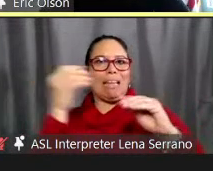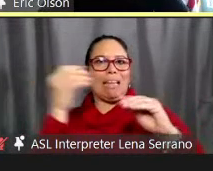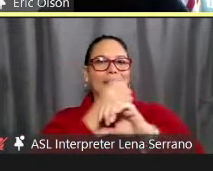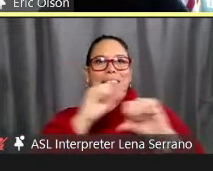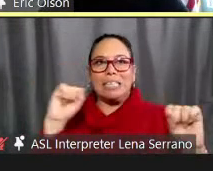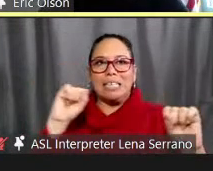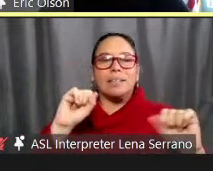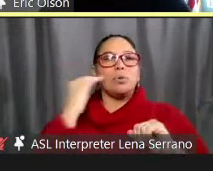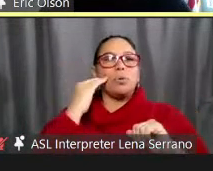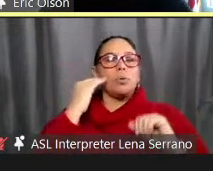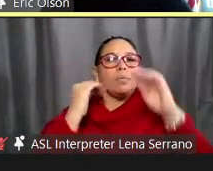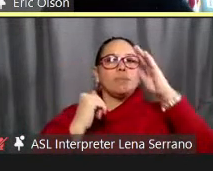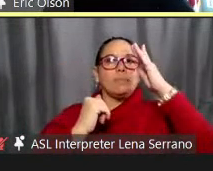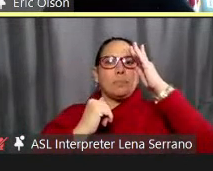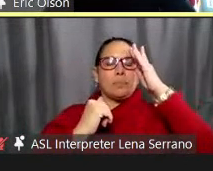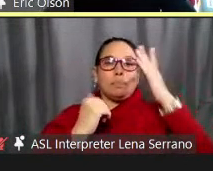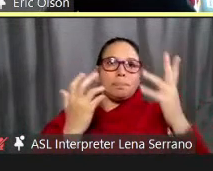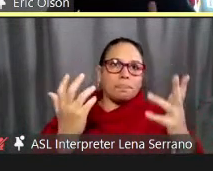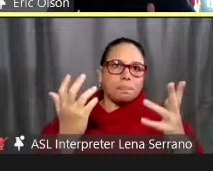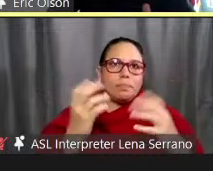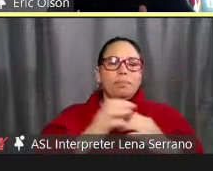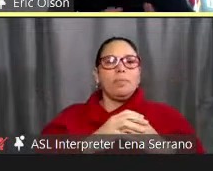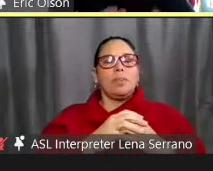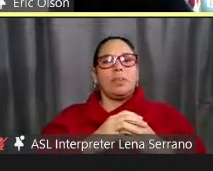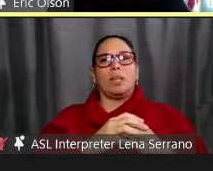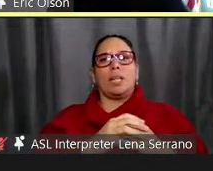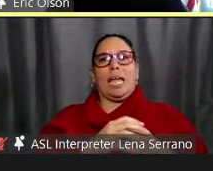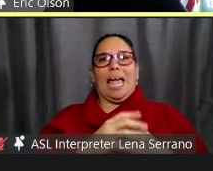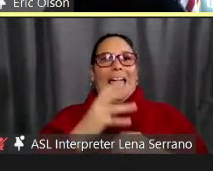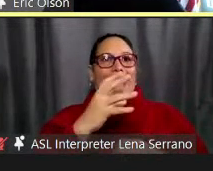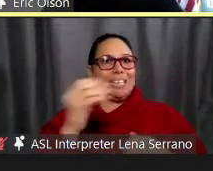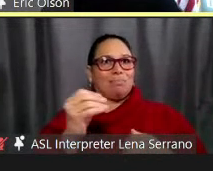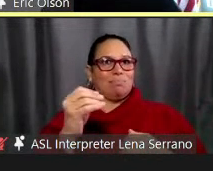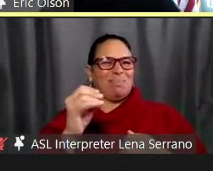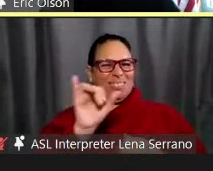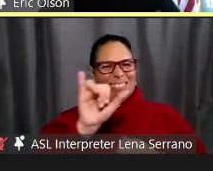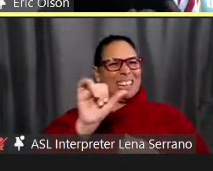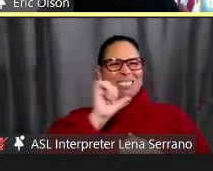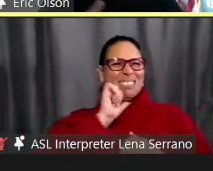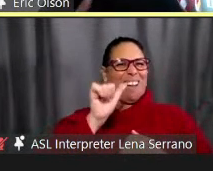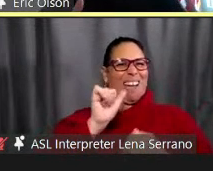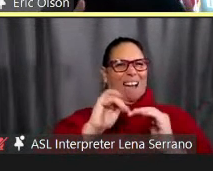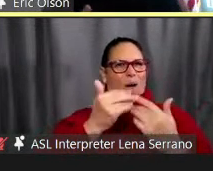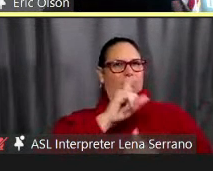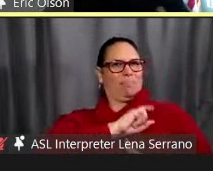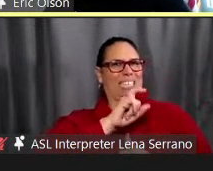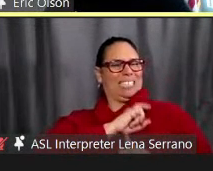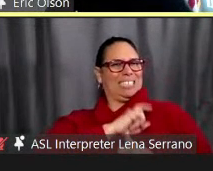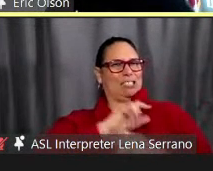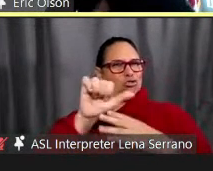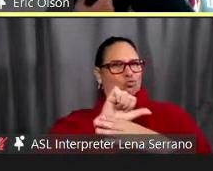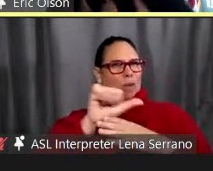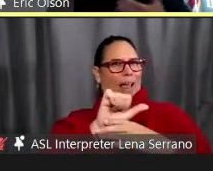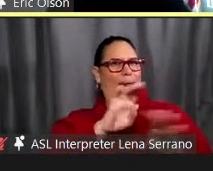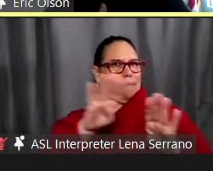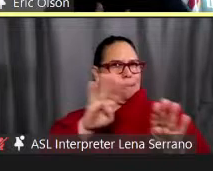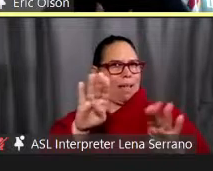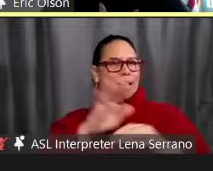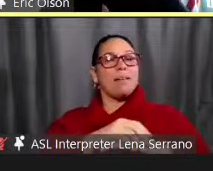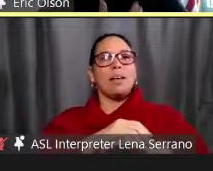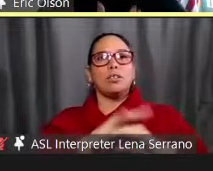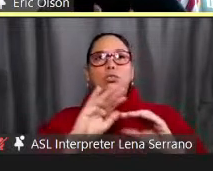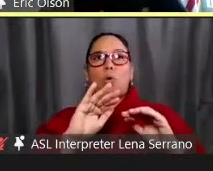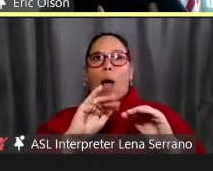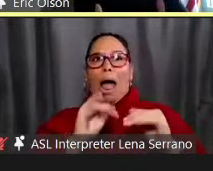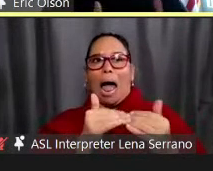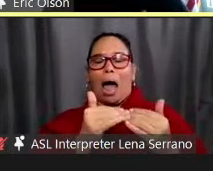barricaded ourselves in there. And furthermore, that's not the way law enforcement is predominantly trained across the country. How they're going to